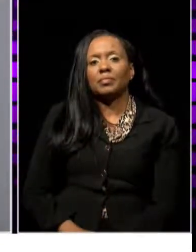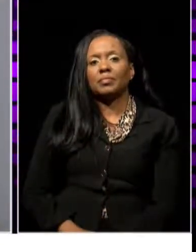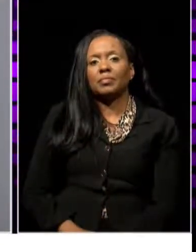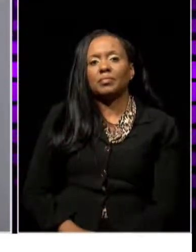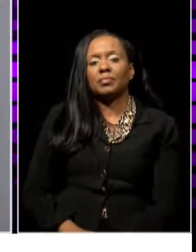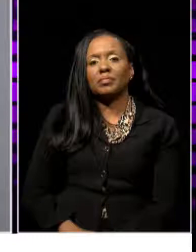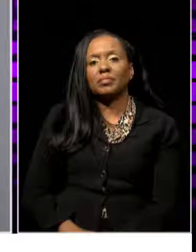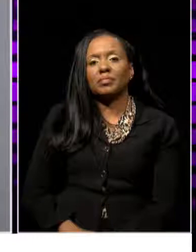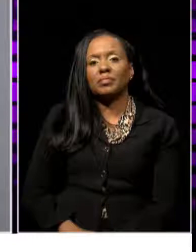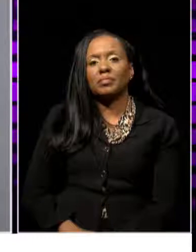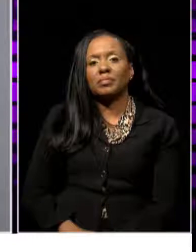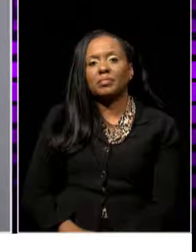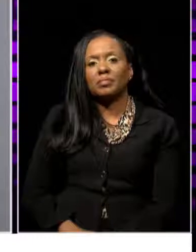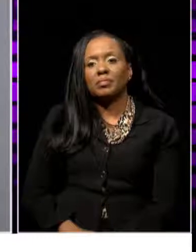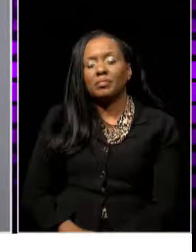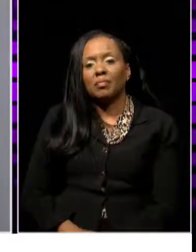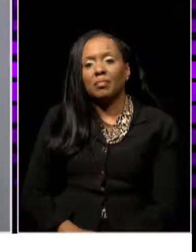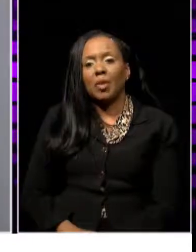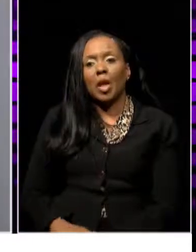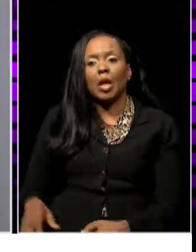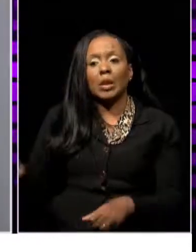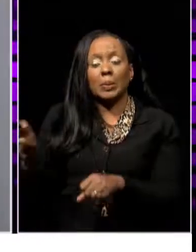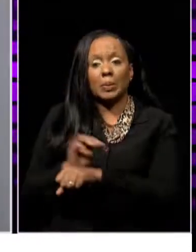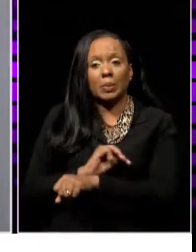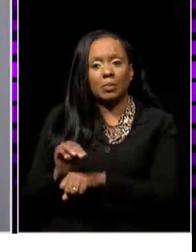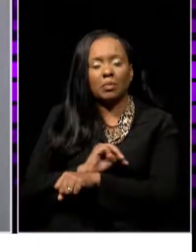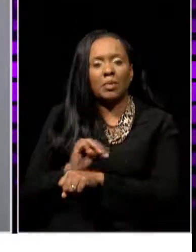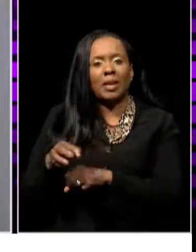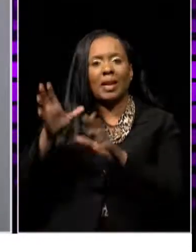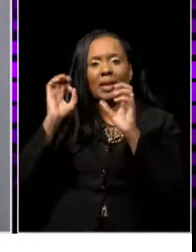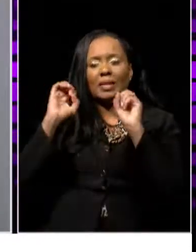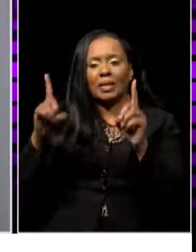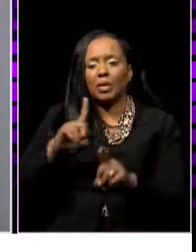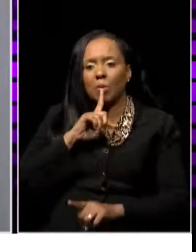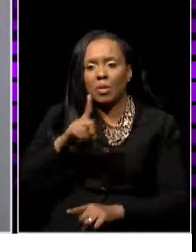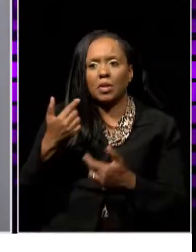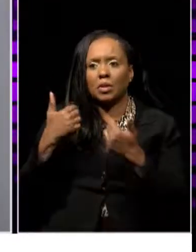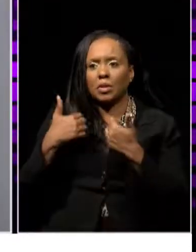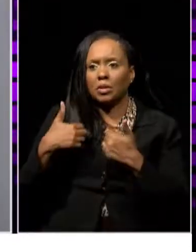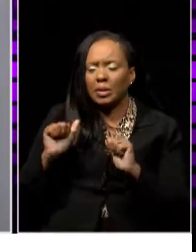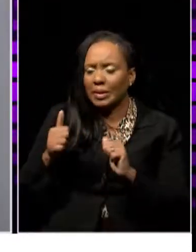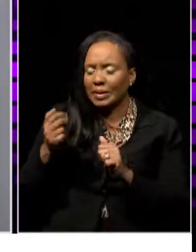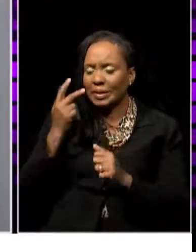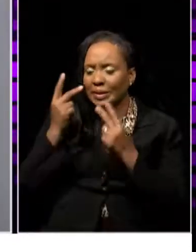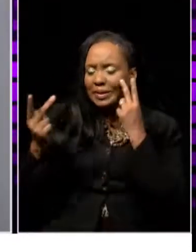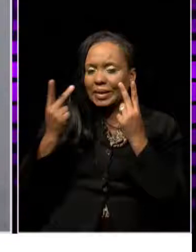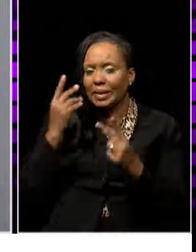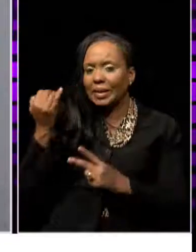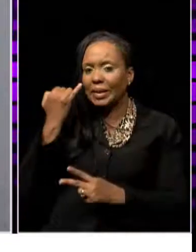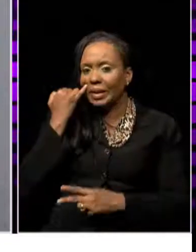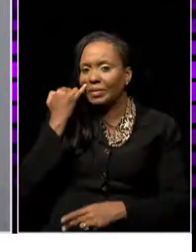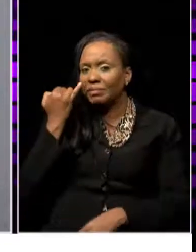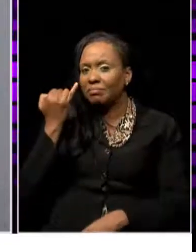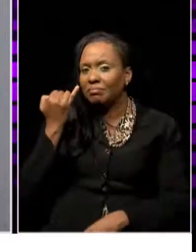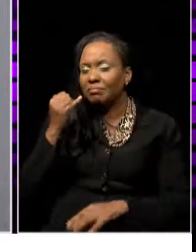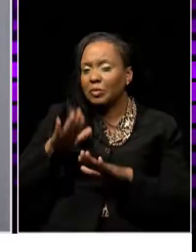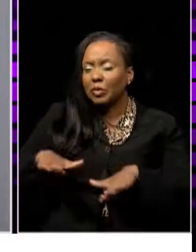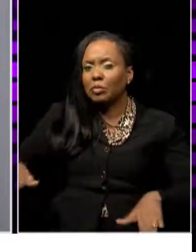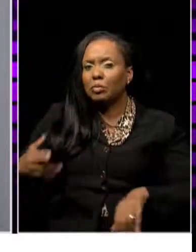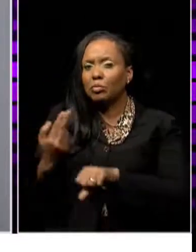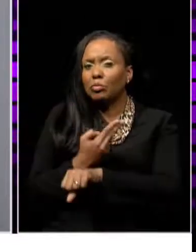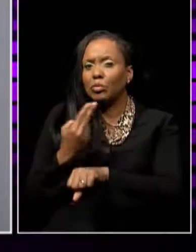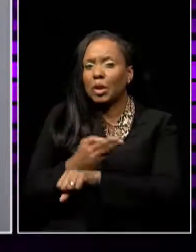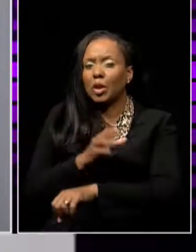into allegations of what we will call computer misuse, but most of the